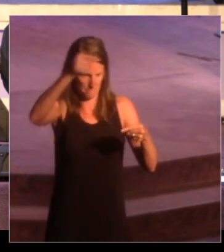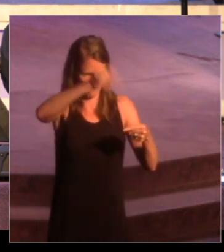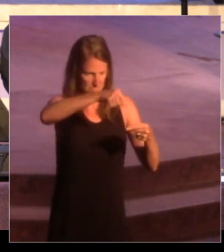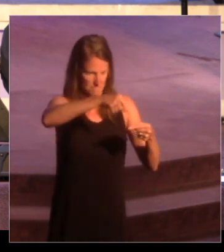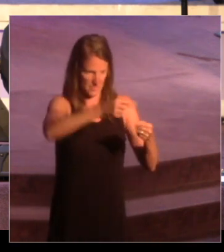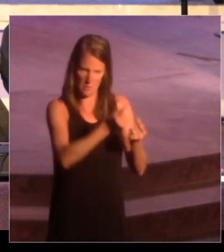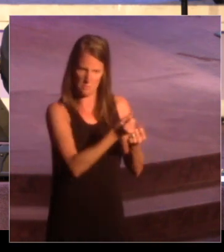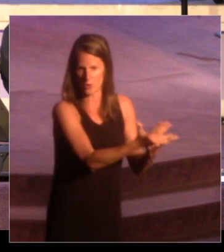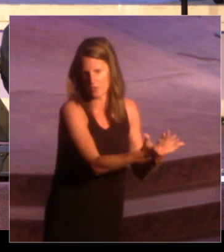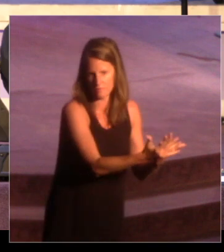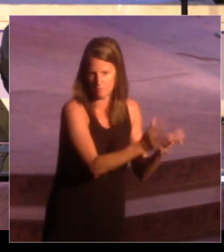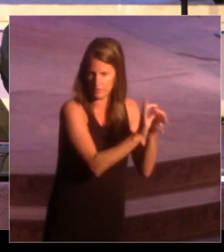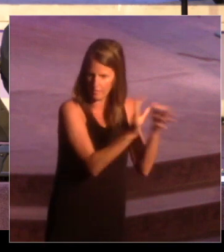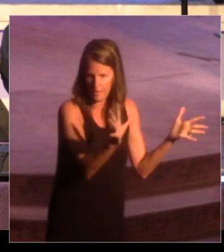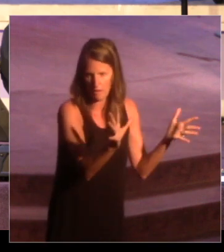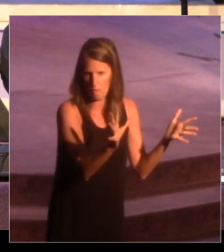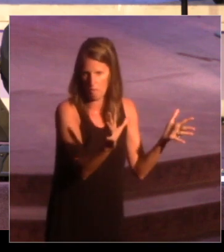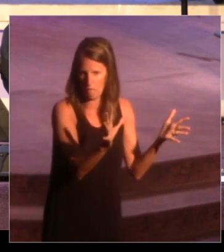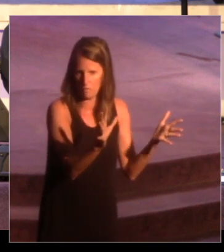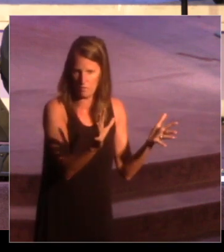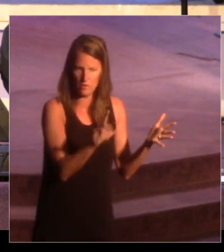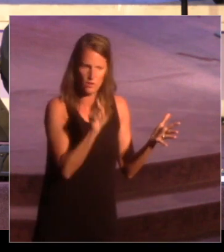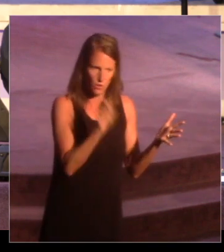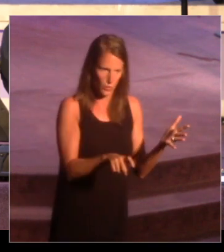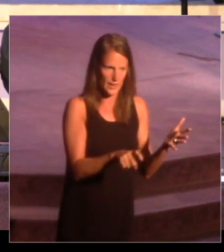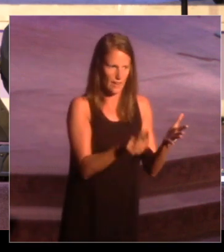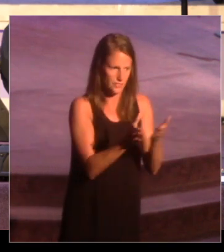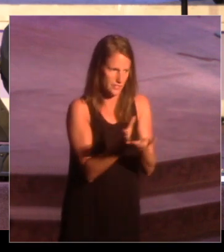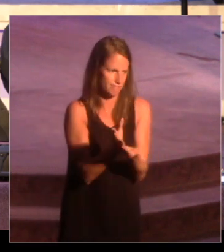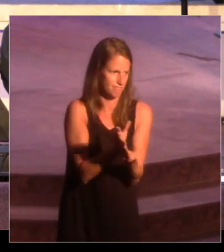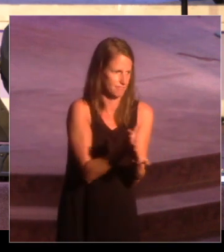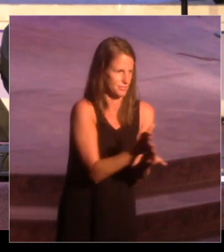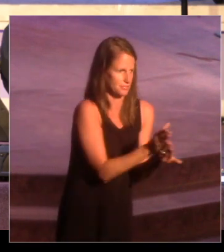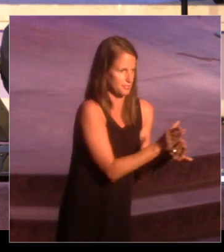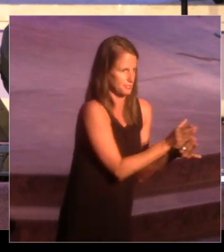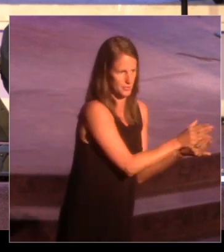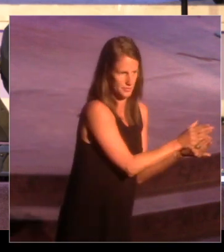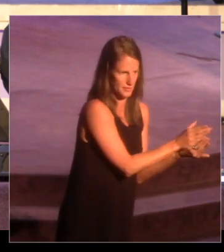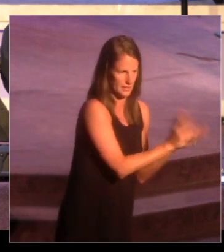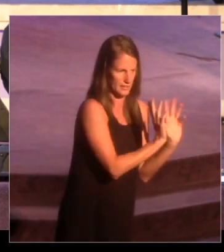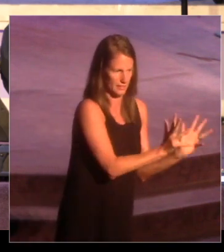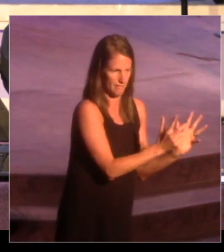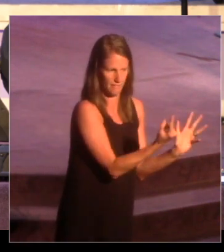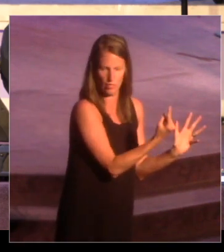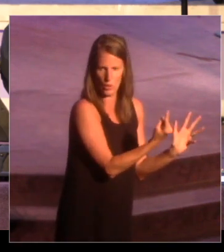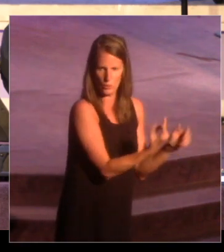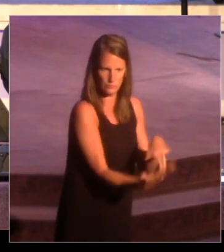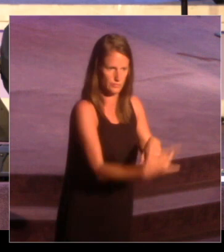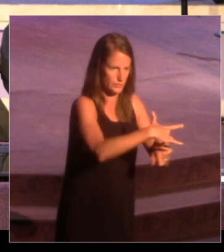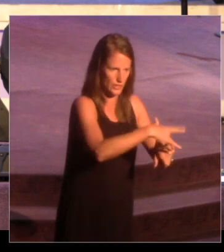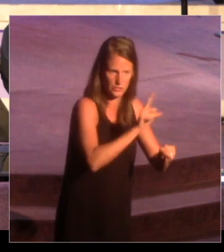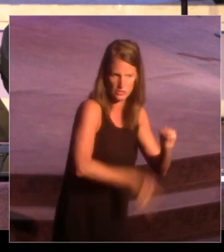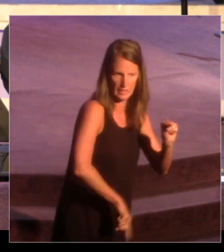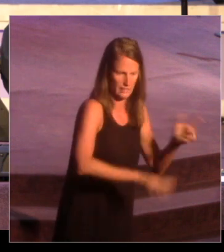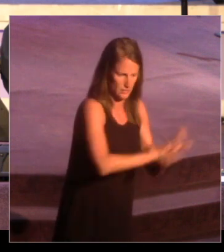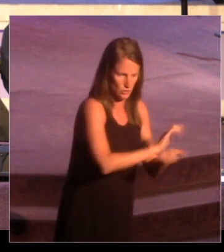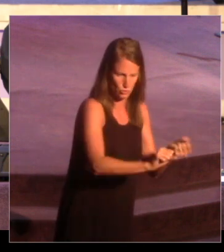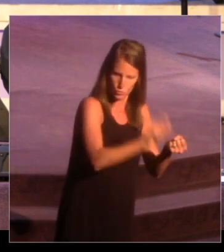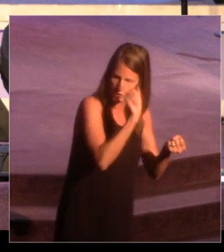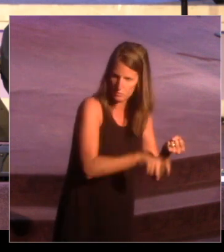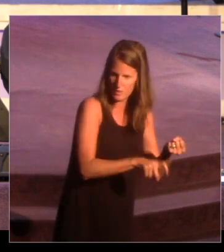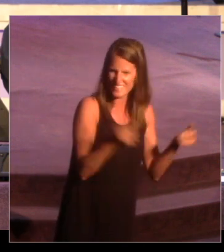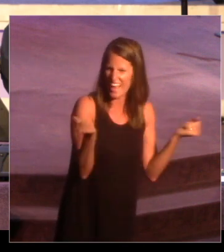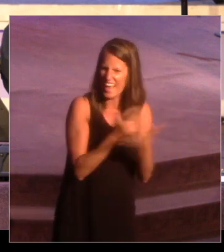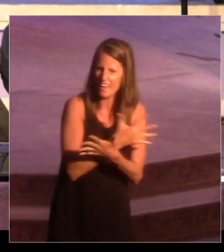us away from him doesn't just need to be set in the corner, but it has to be destroyed.